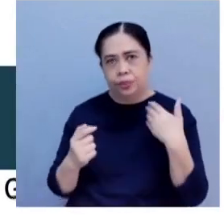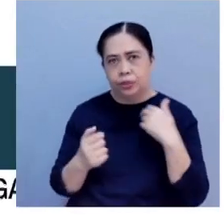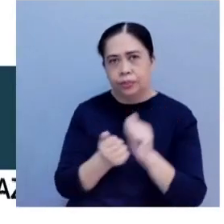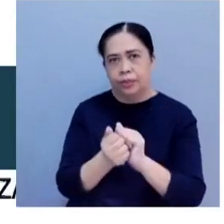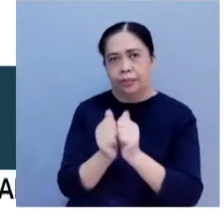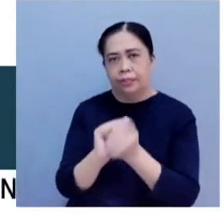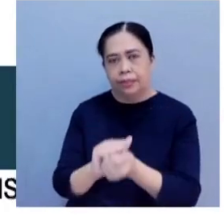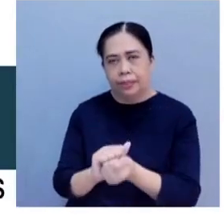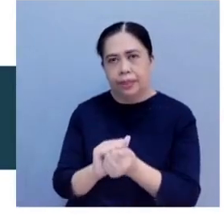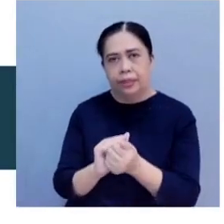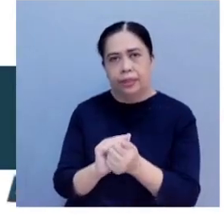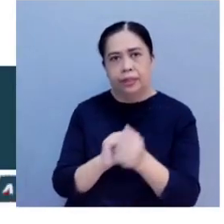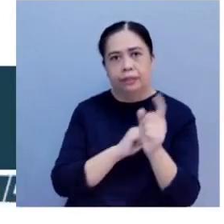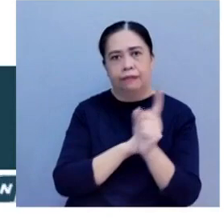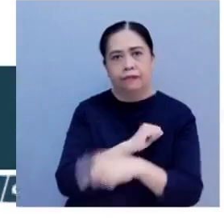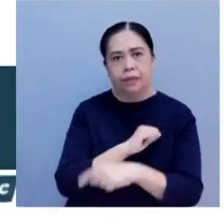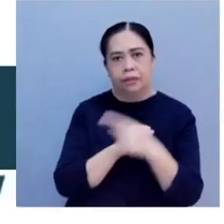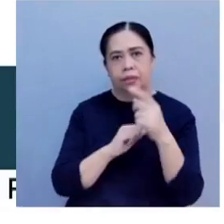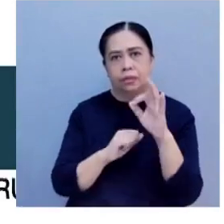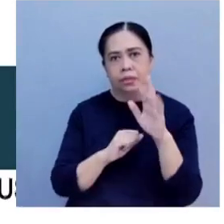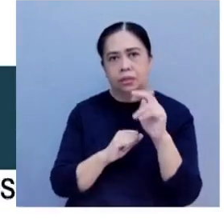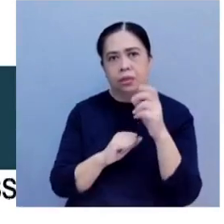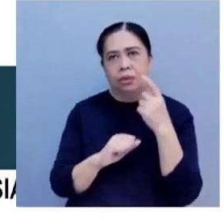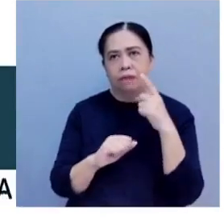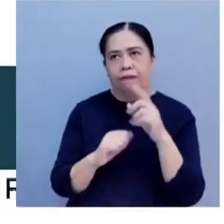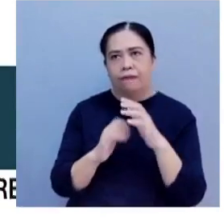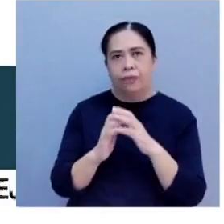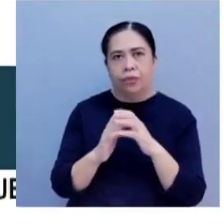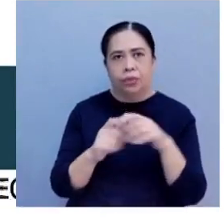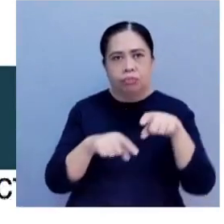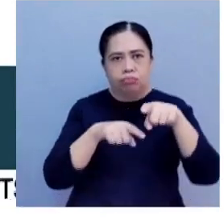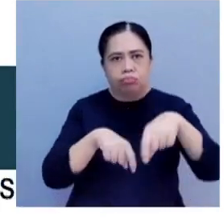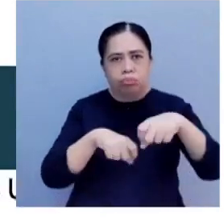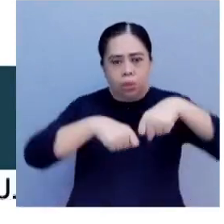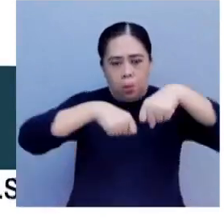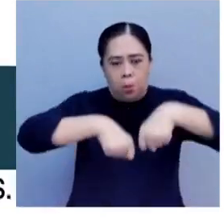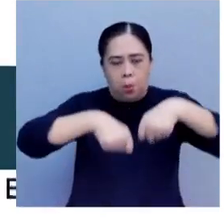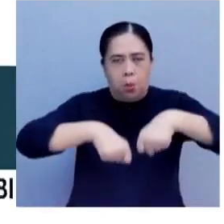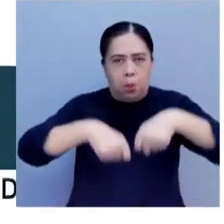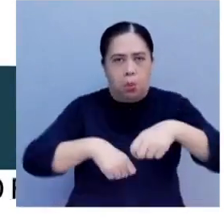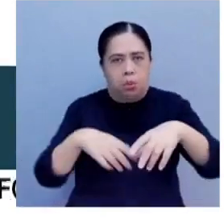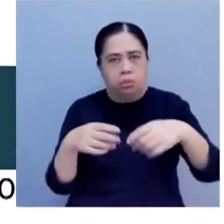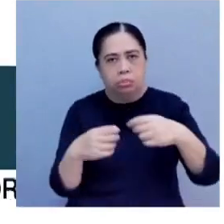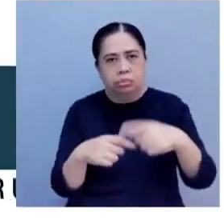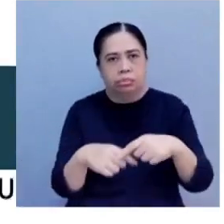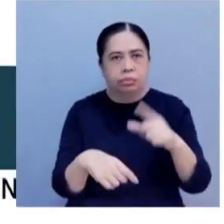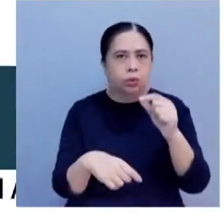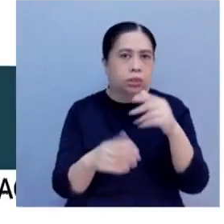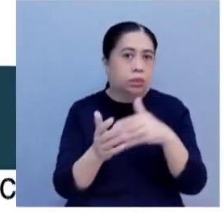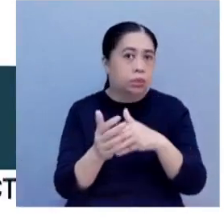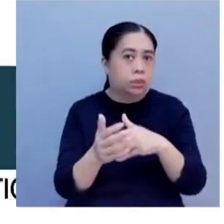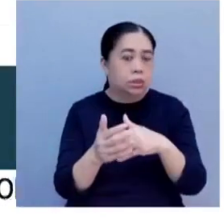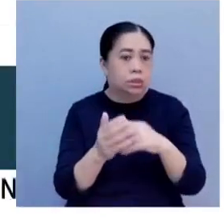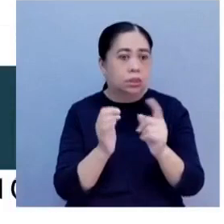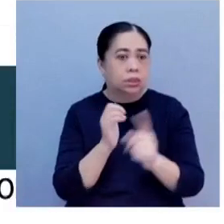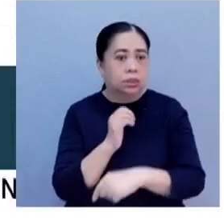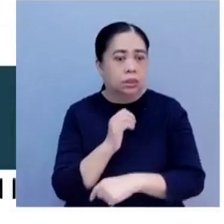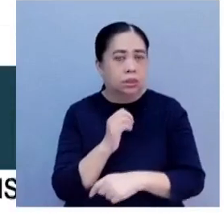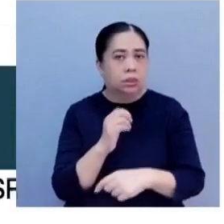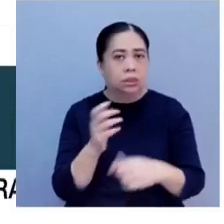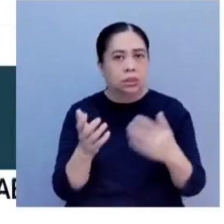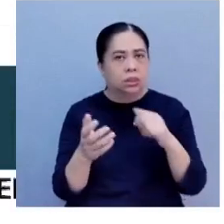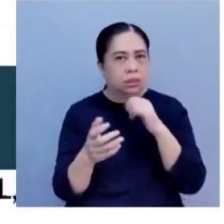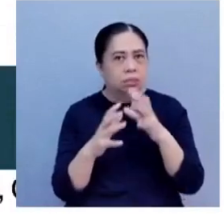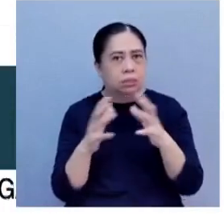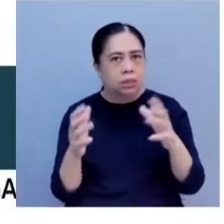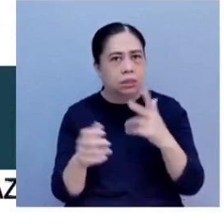amended the fines for diggings. Light violation be 20,000 pesos. Less grave violations